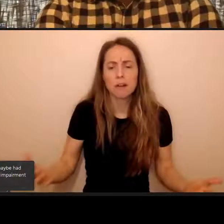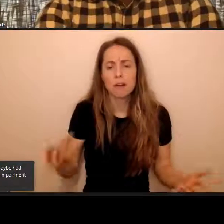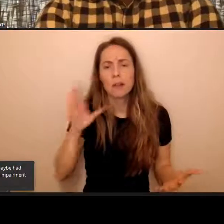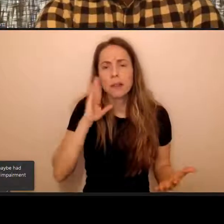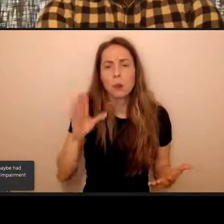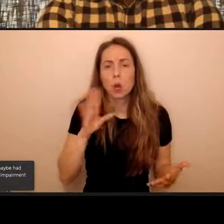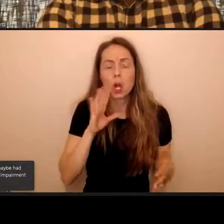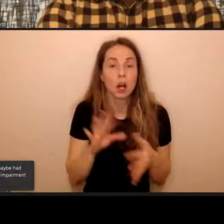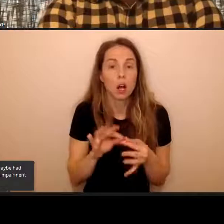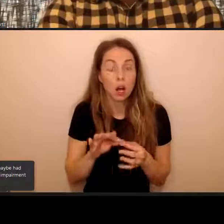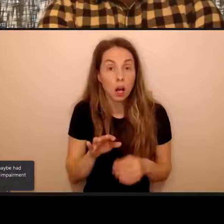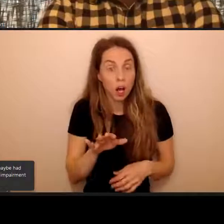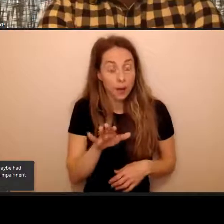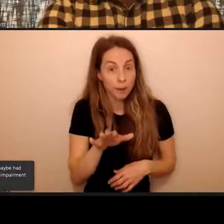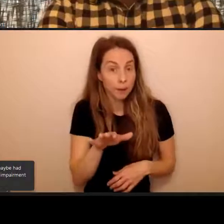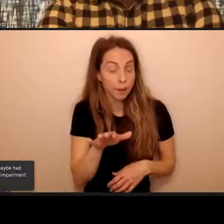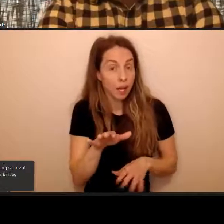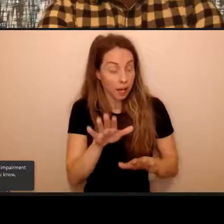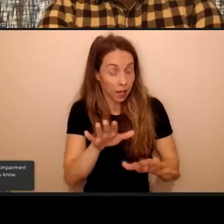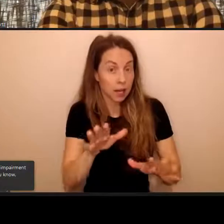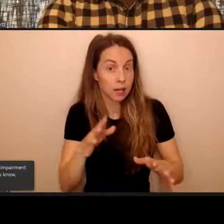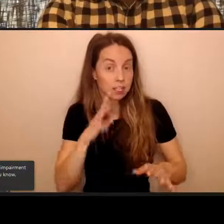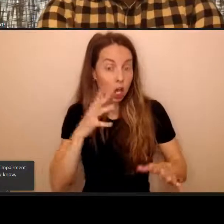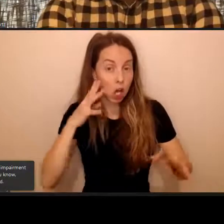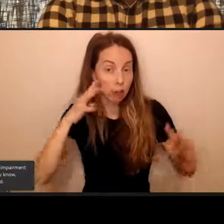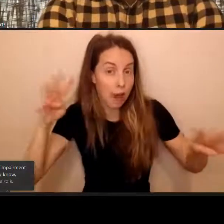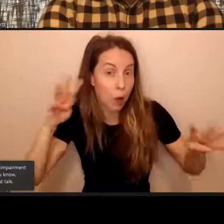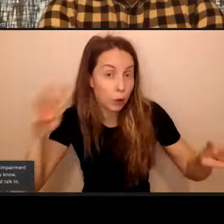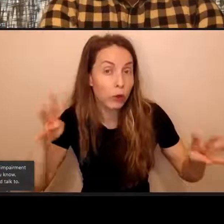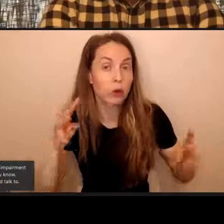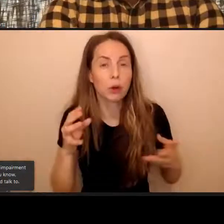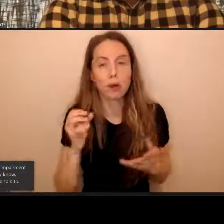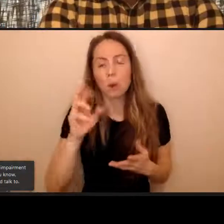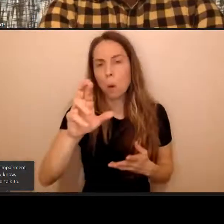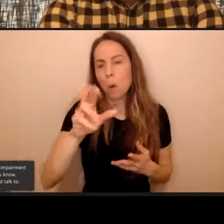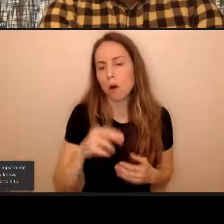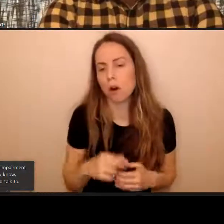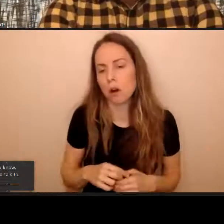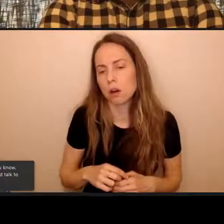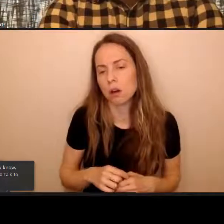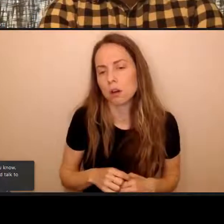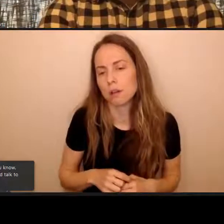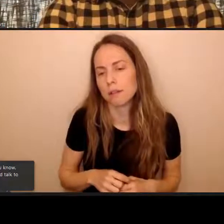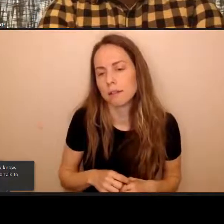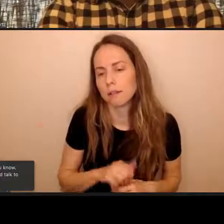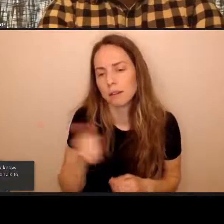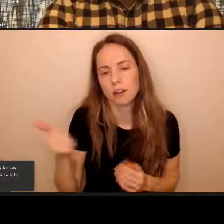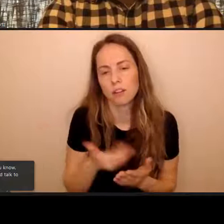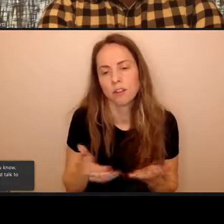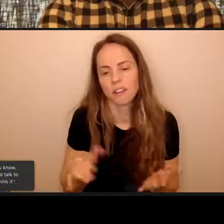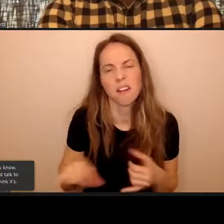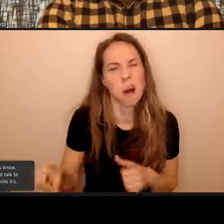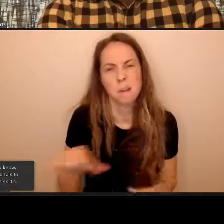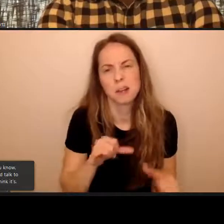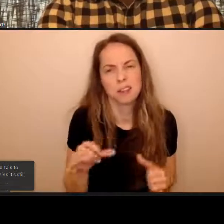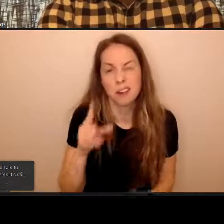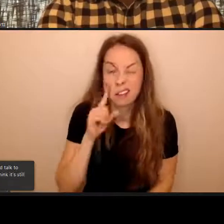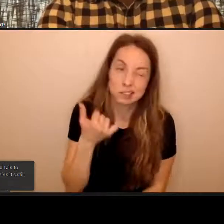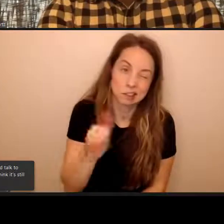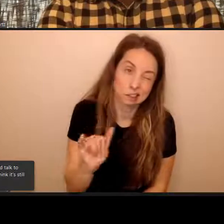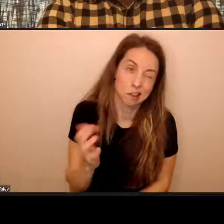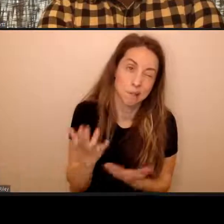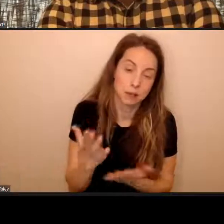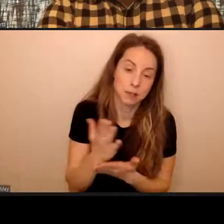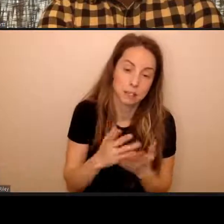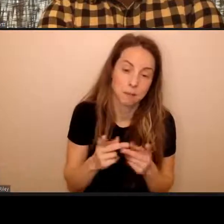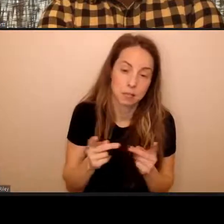a higher, they would talk louder, or they would talk to another thing that was common, I think it still might be in some